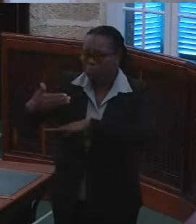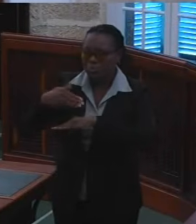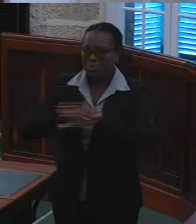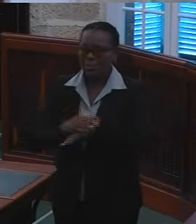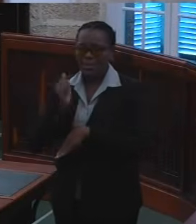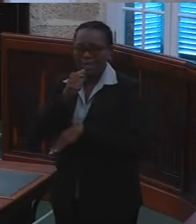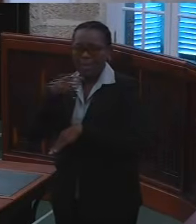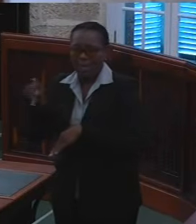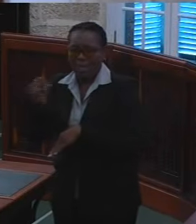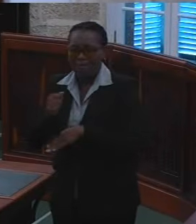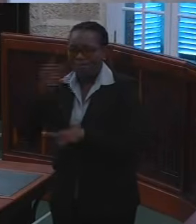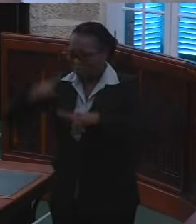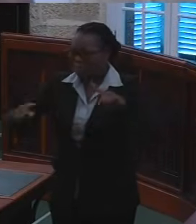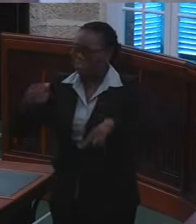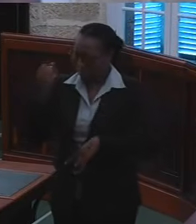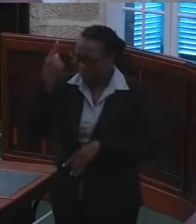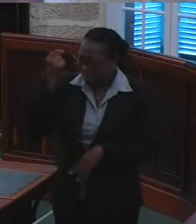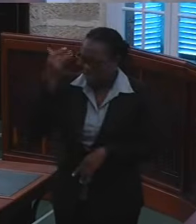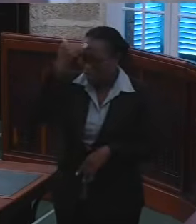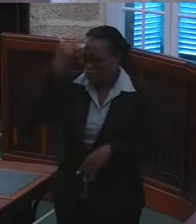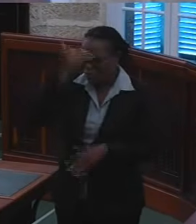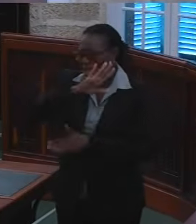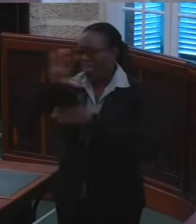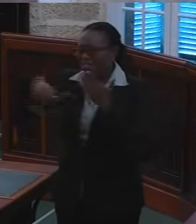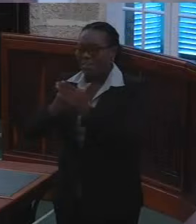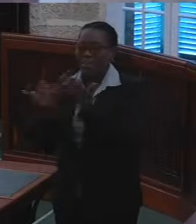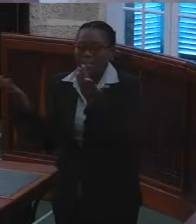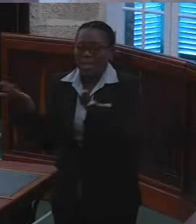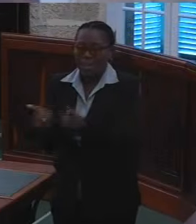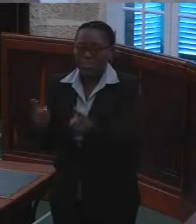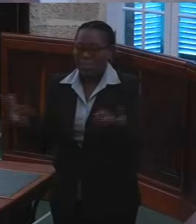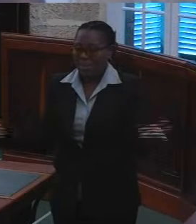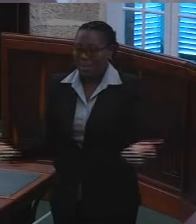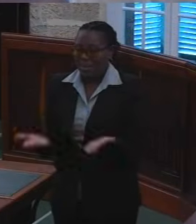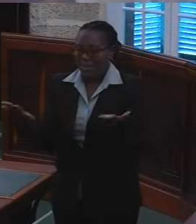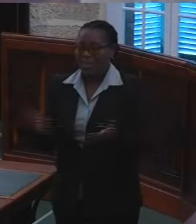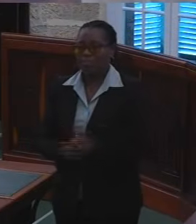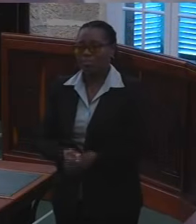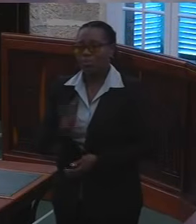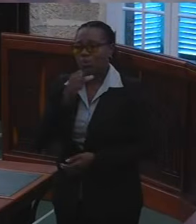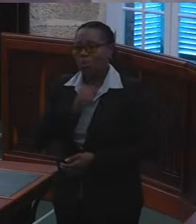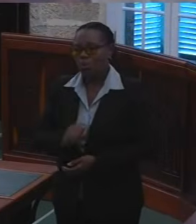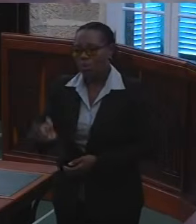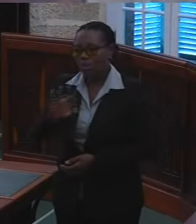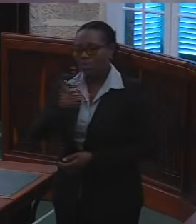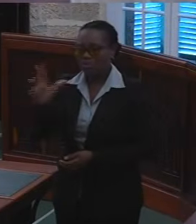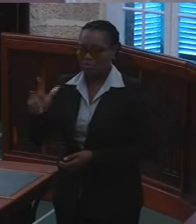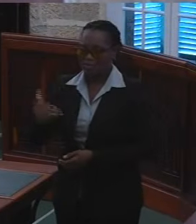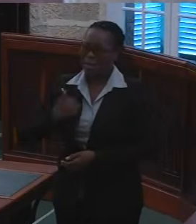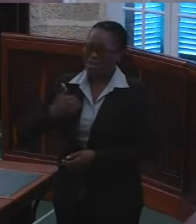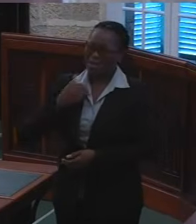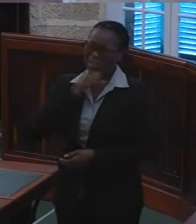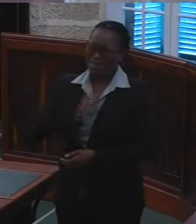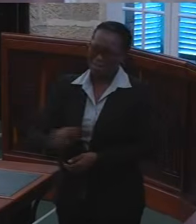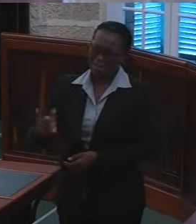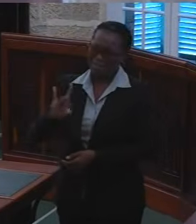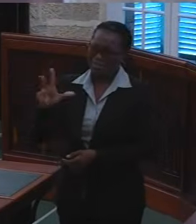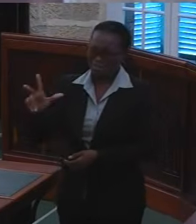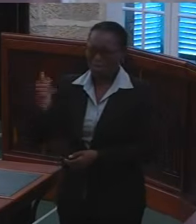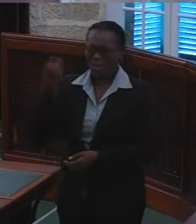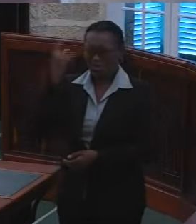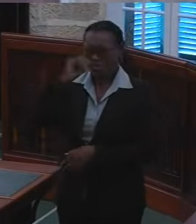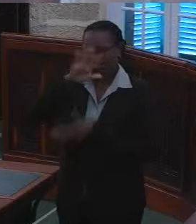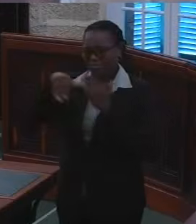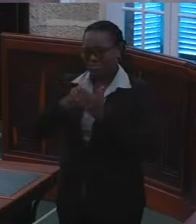about it. And she knows everything that's going on in Barbados, and she's 83 years old. Young 83 and understands everything. So